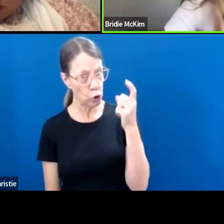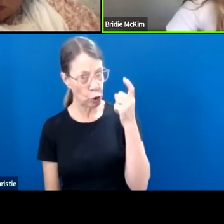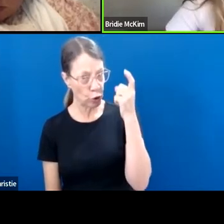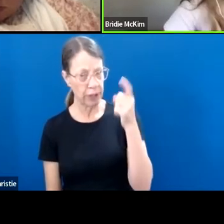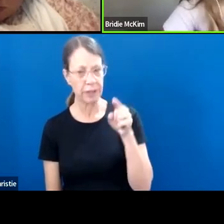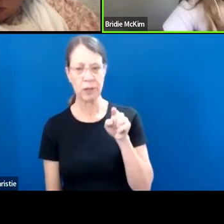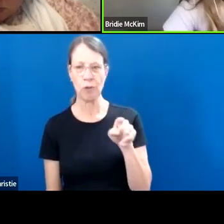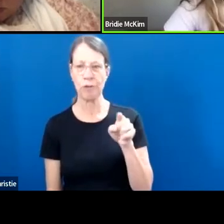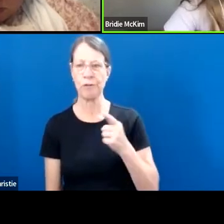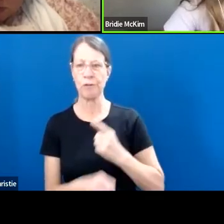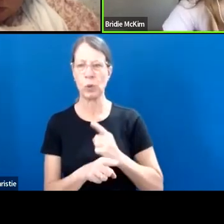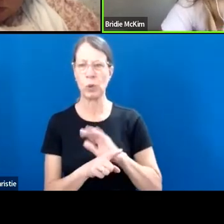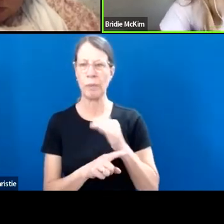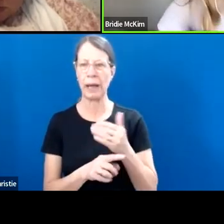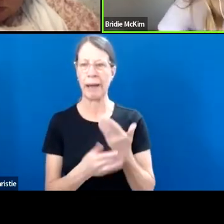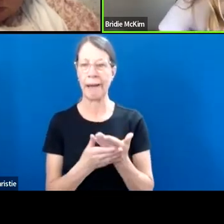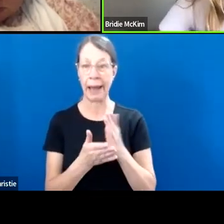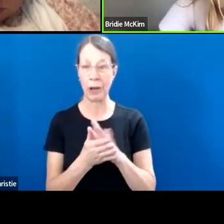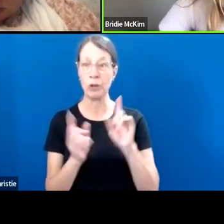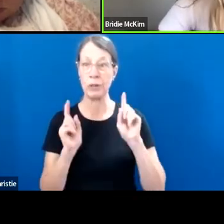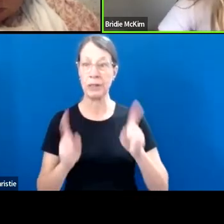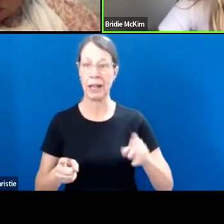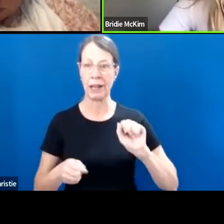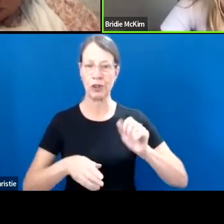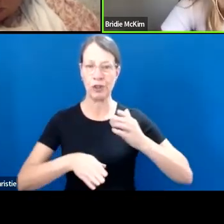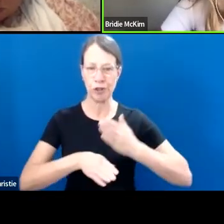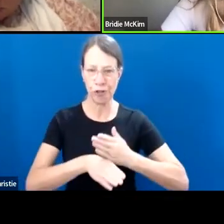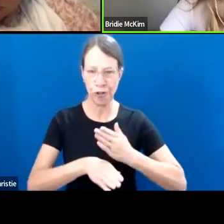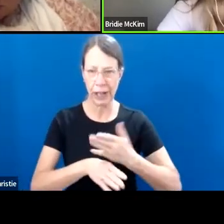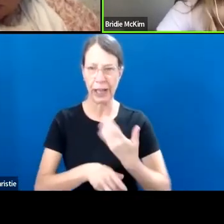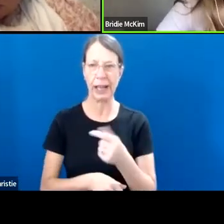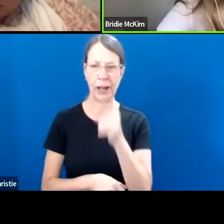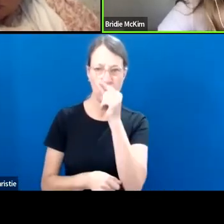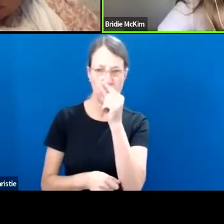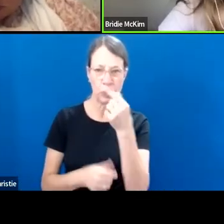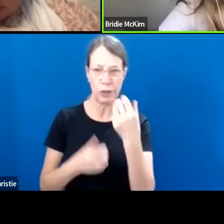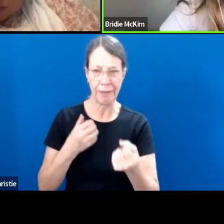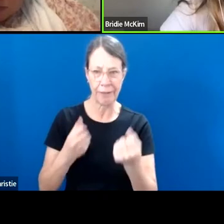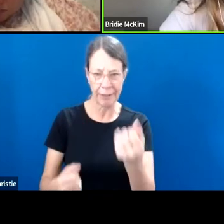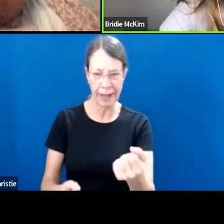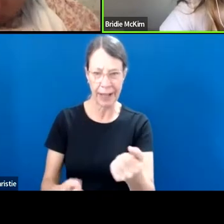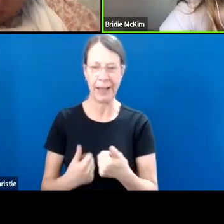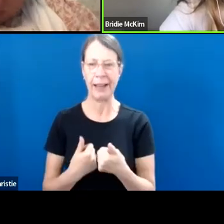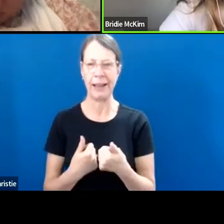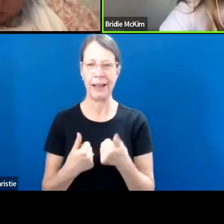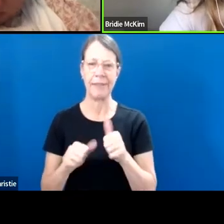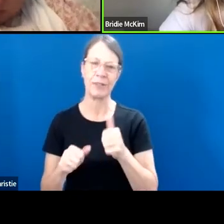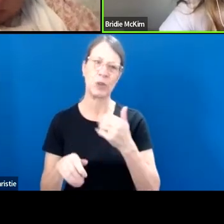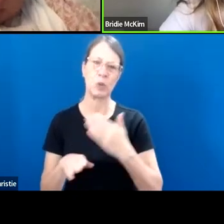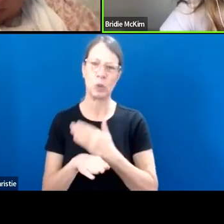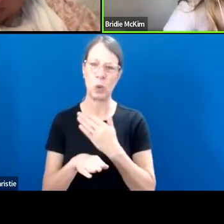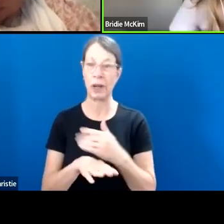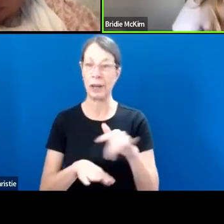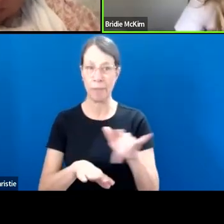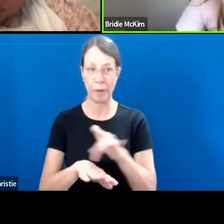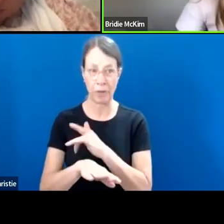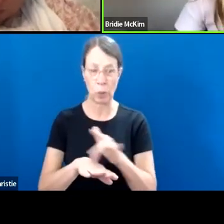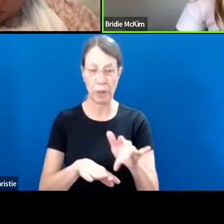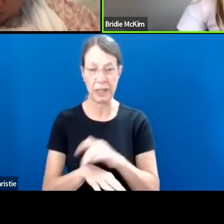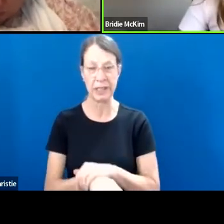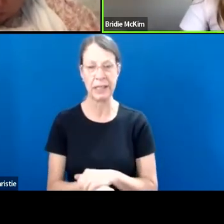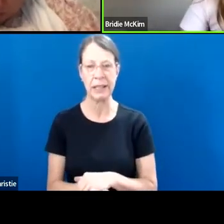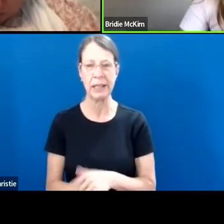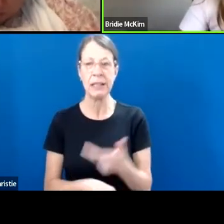kind of started out in your career and taking opportunities and working within the industry. If you were to